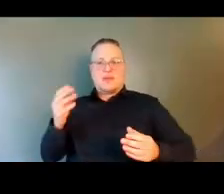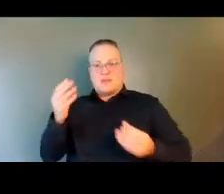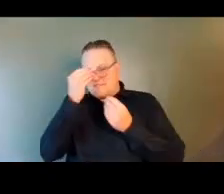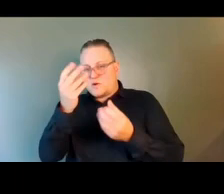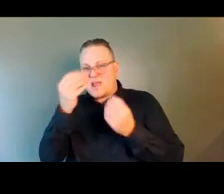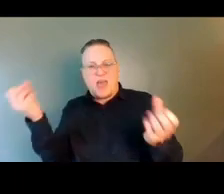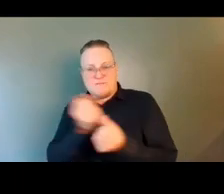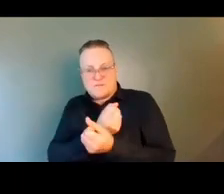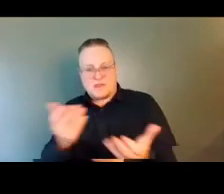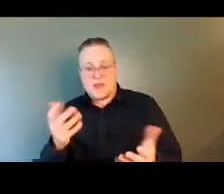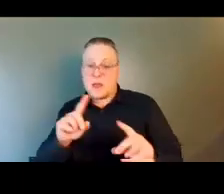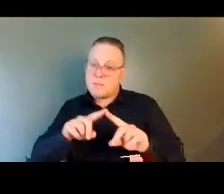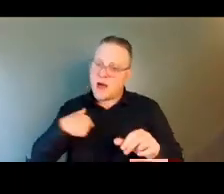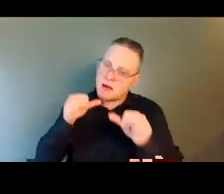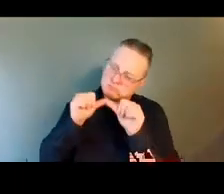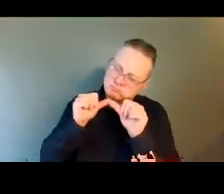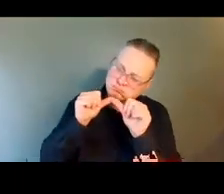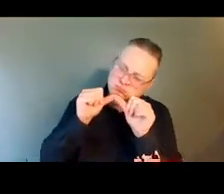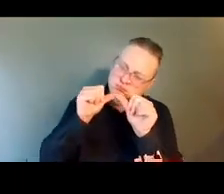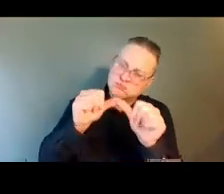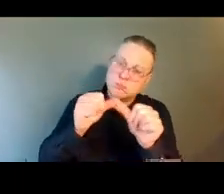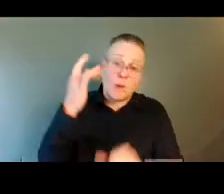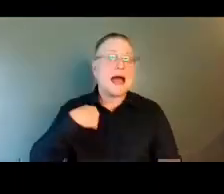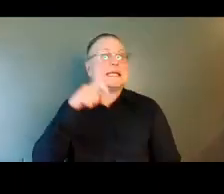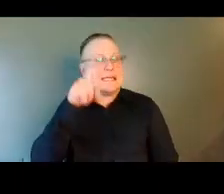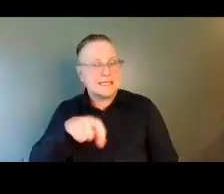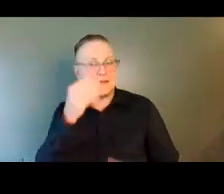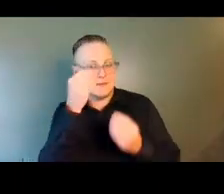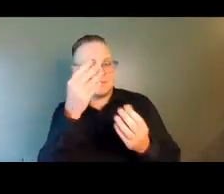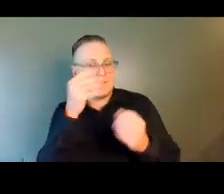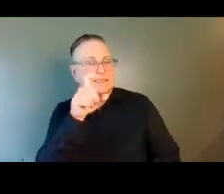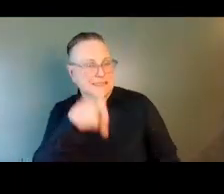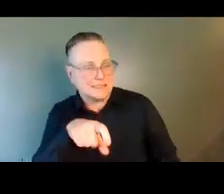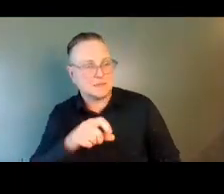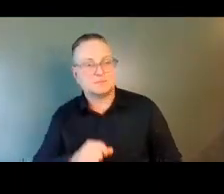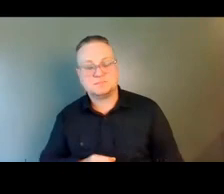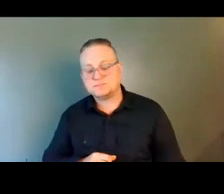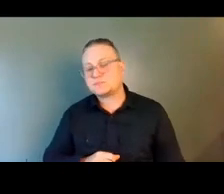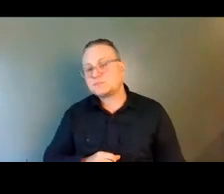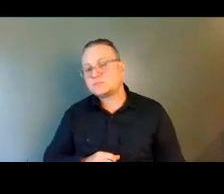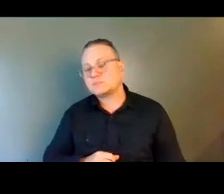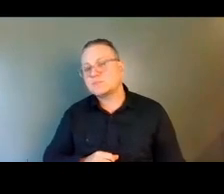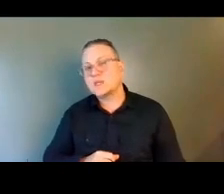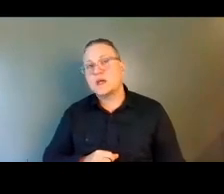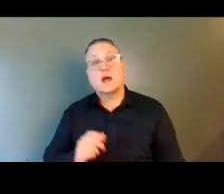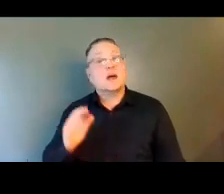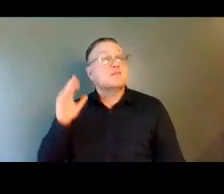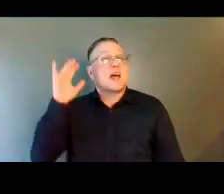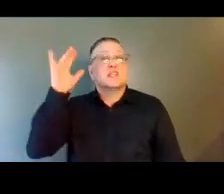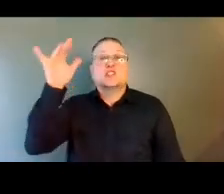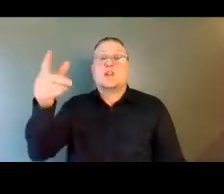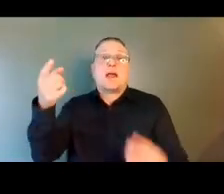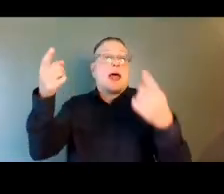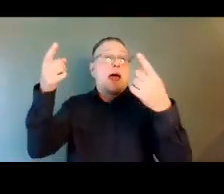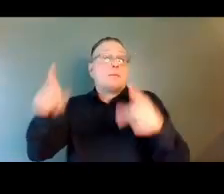persevering because that's what I needed, that information. Eventually, I realized that I was getting what I